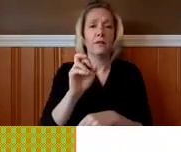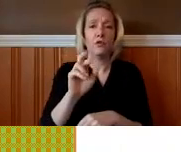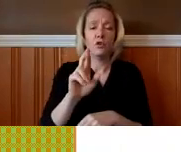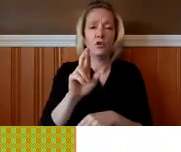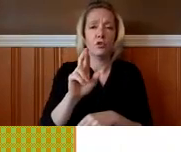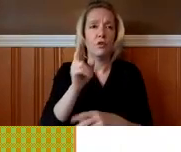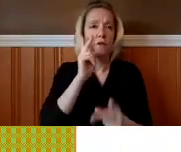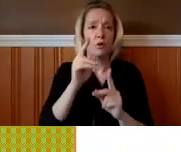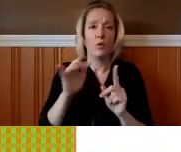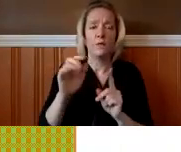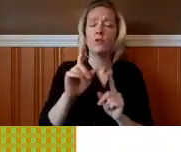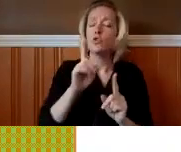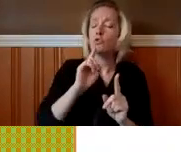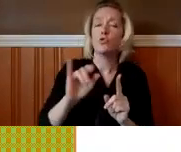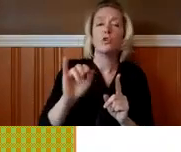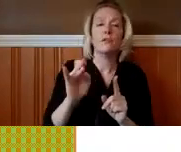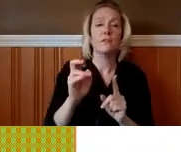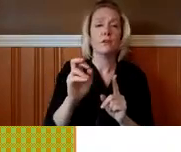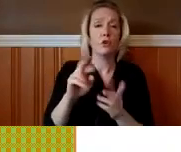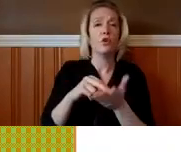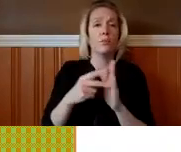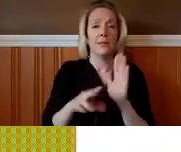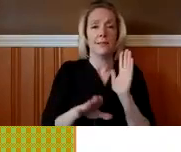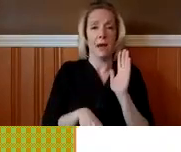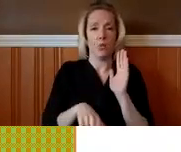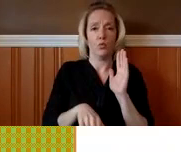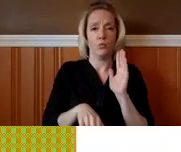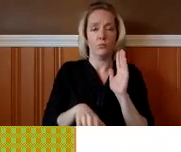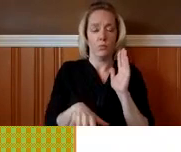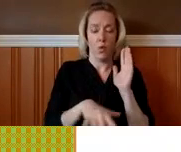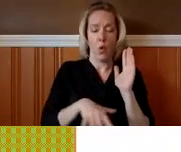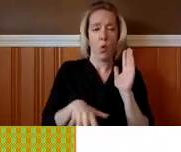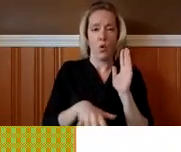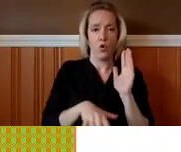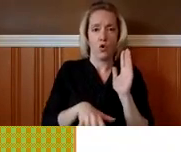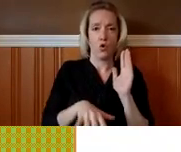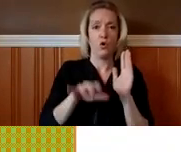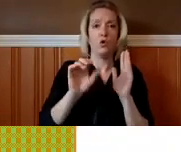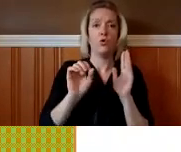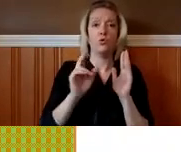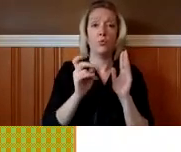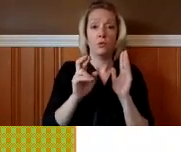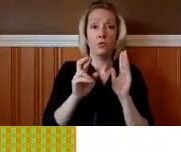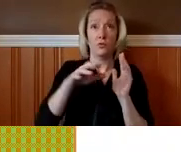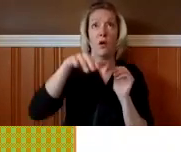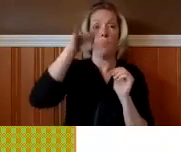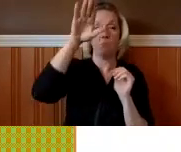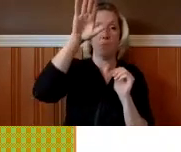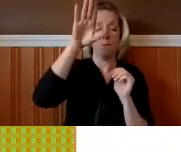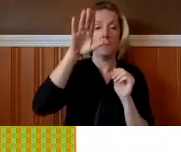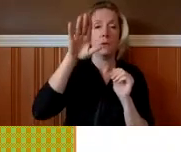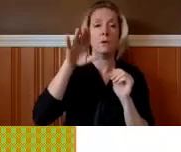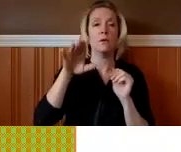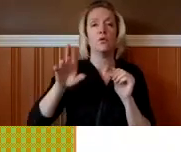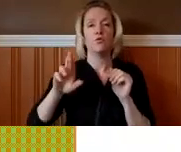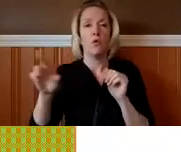Sure. So inferior visual field just means your lower fields. We have your superior visual field and your right